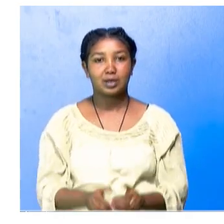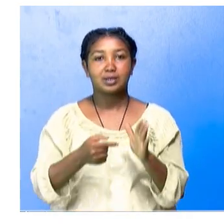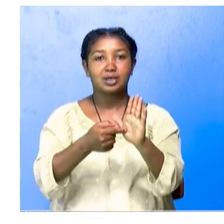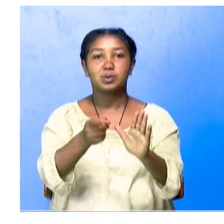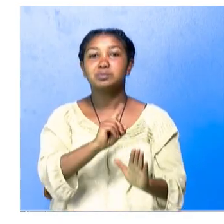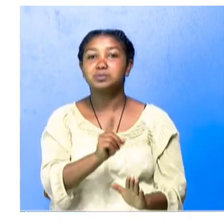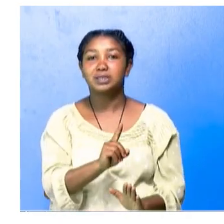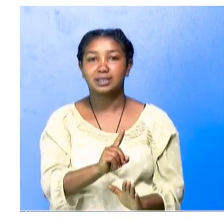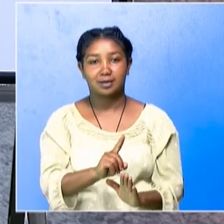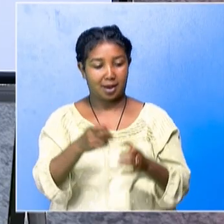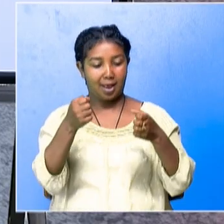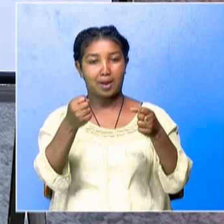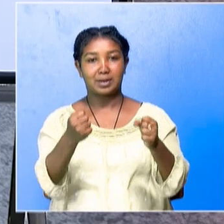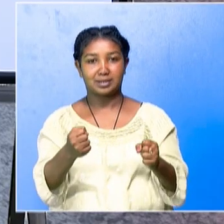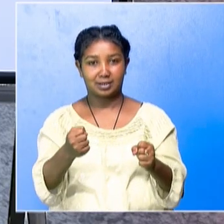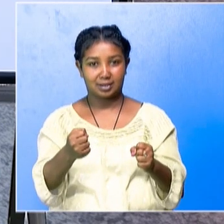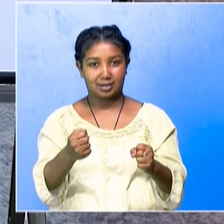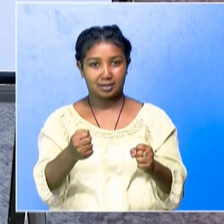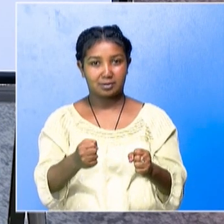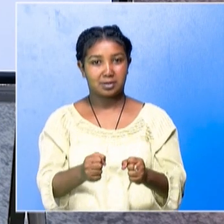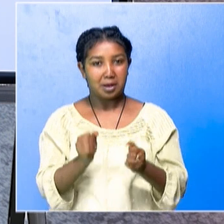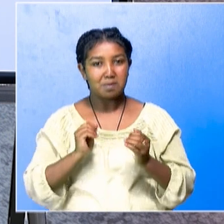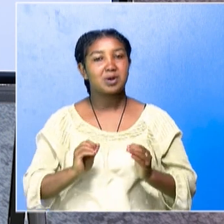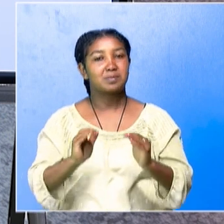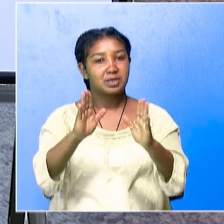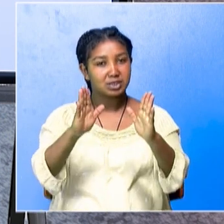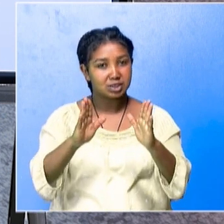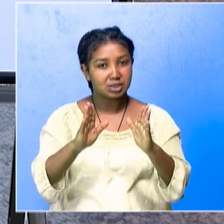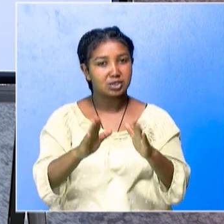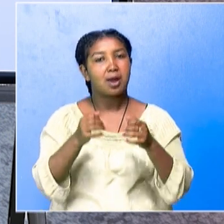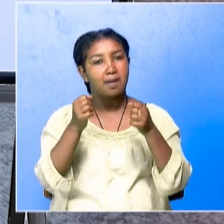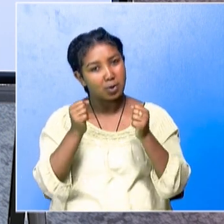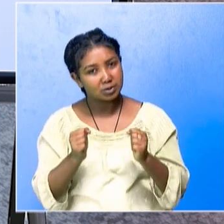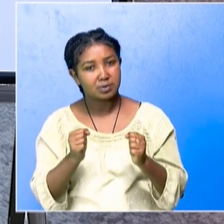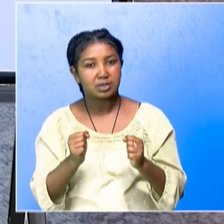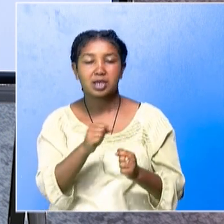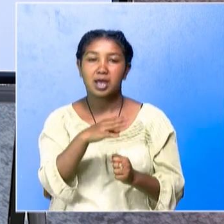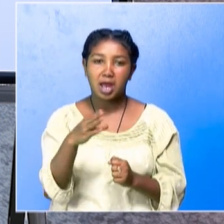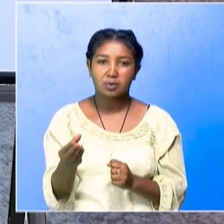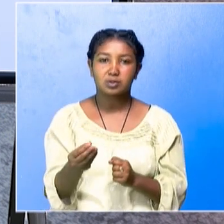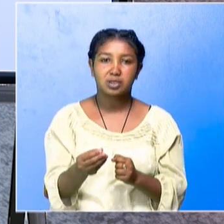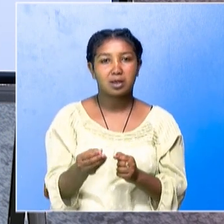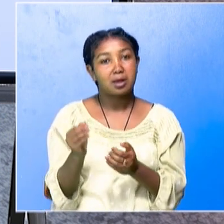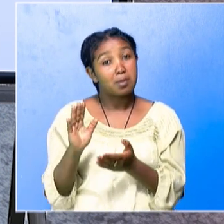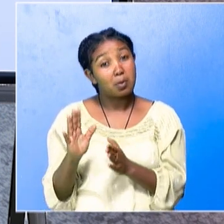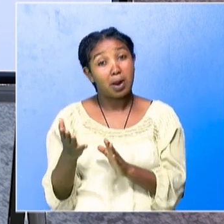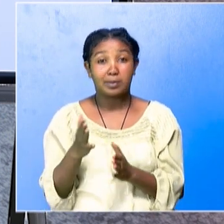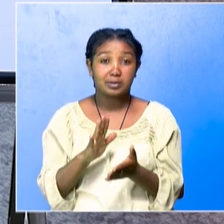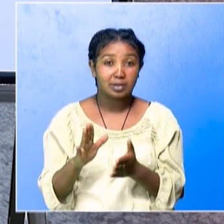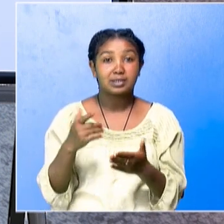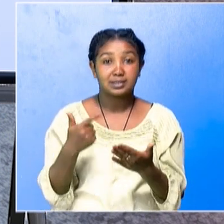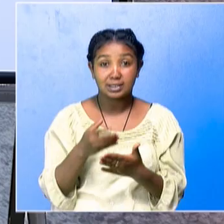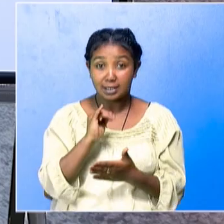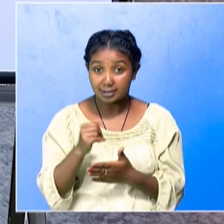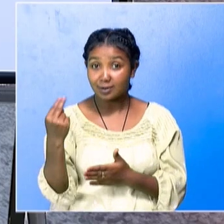what? Ability, permission, possibility, and also probability. This